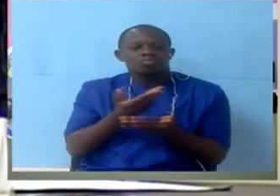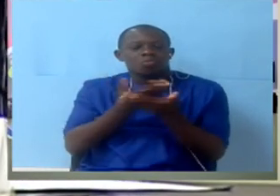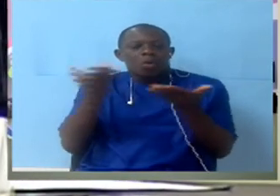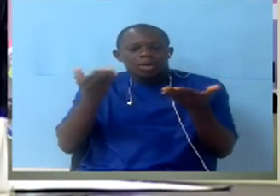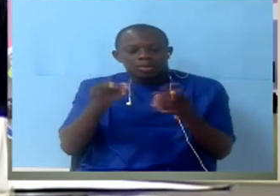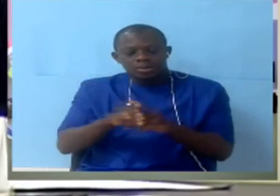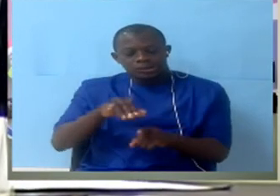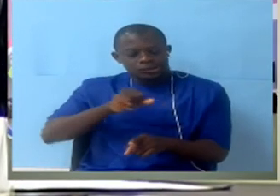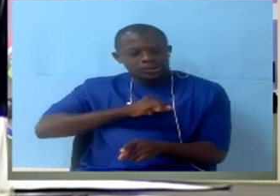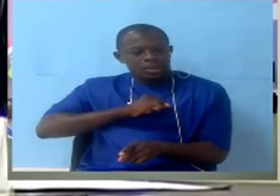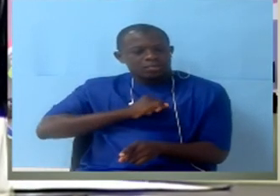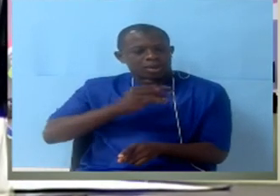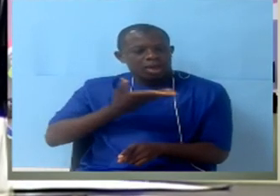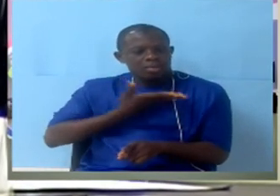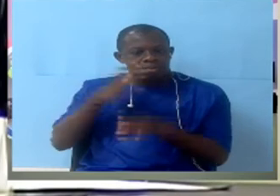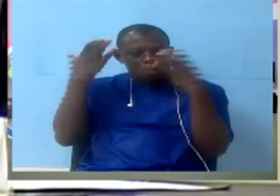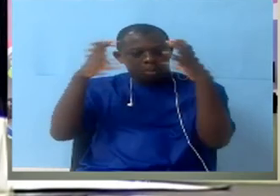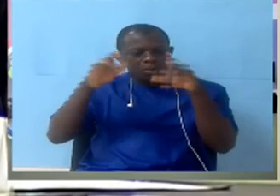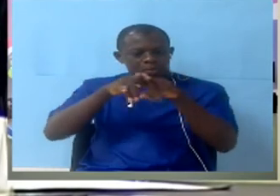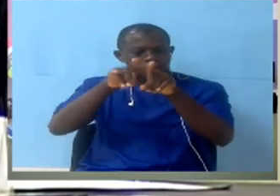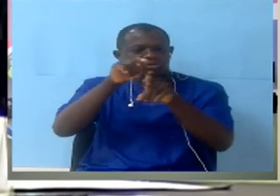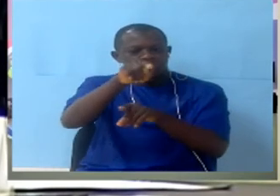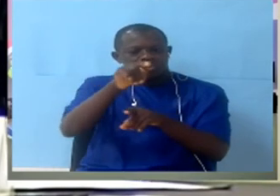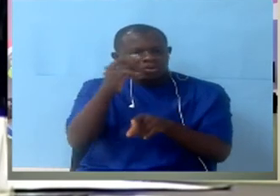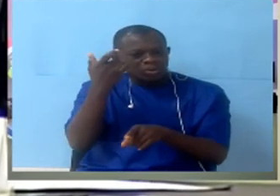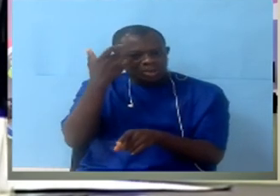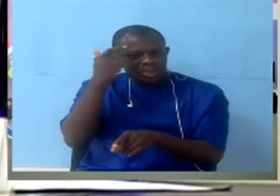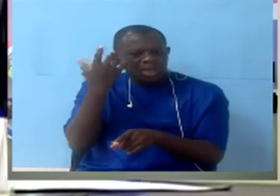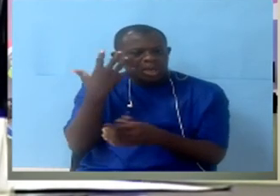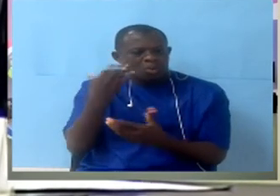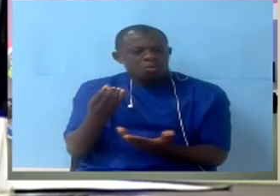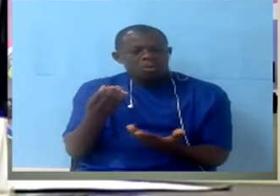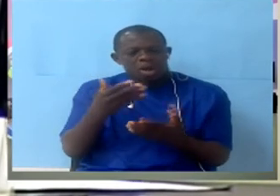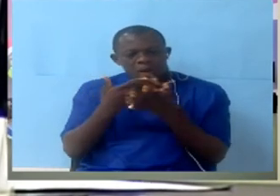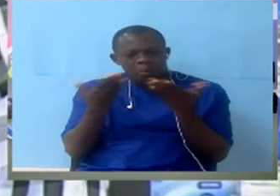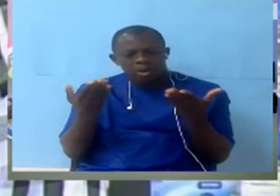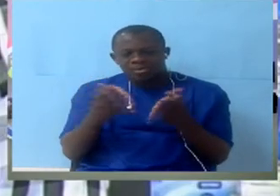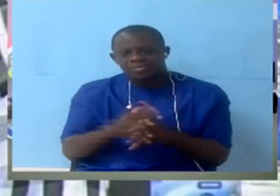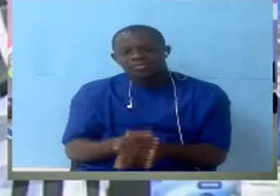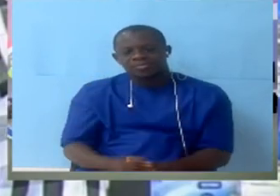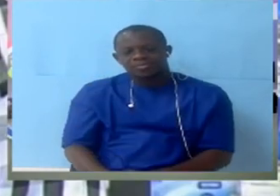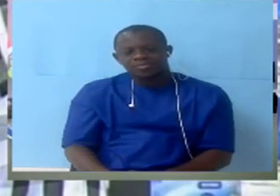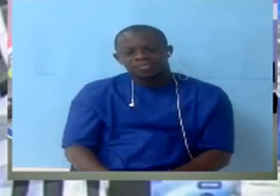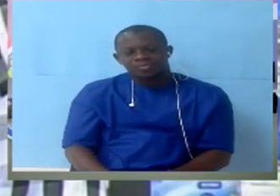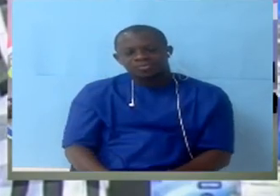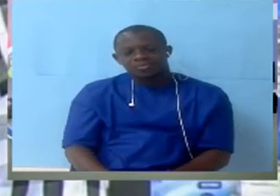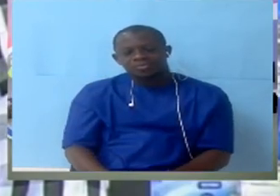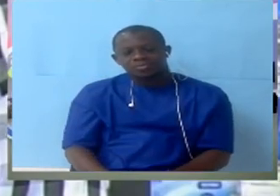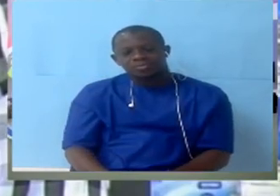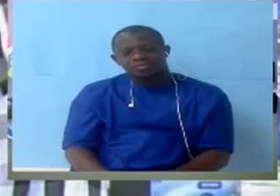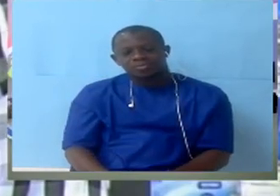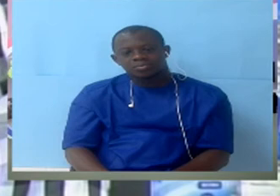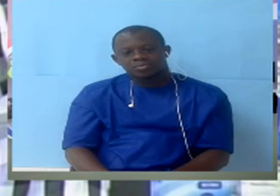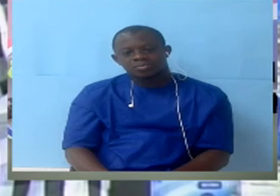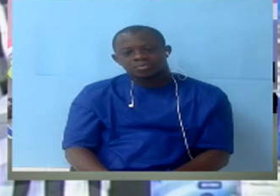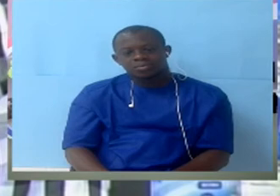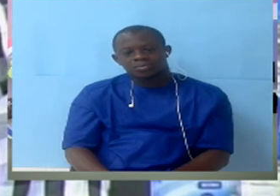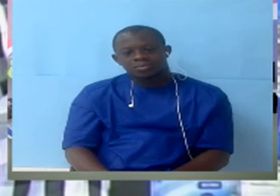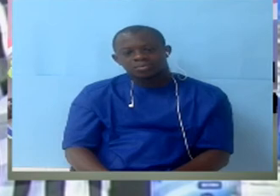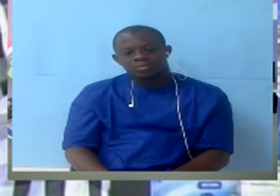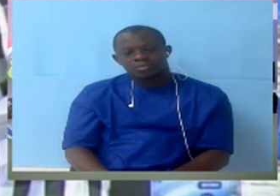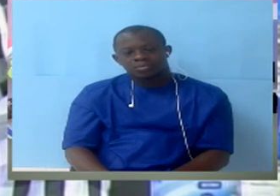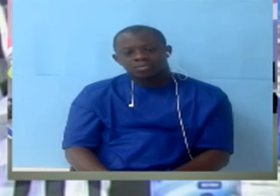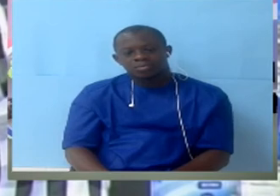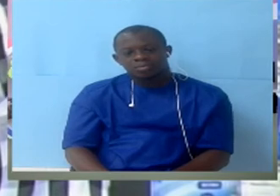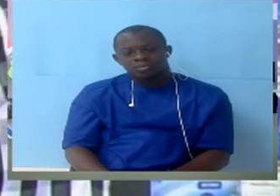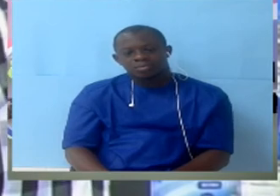why did he have a problem with you? Itala miraro mune asabu ani anite kola ya kusoro. Because